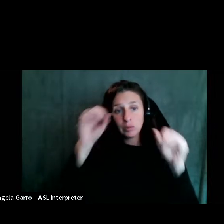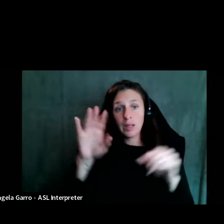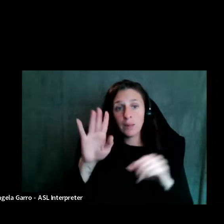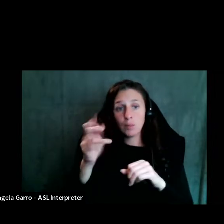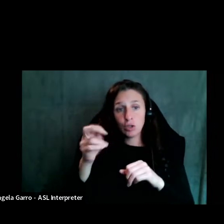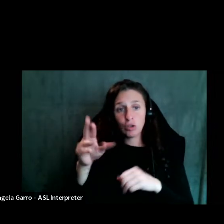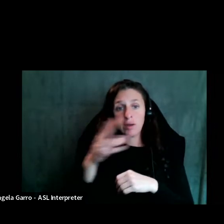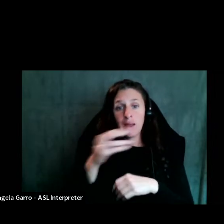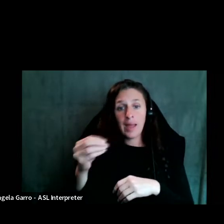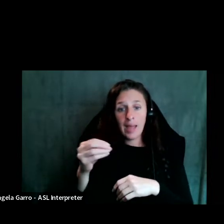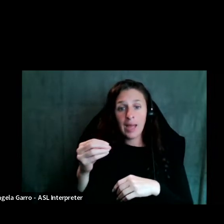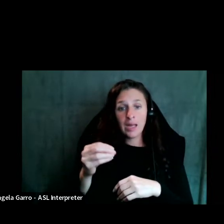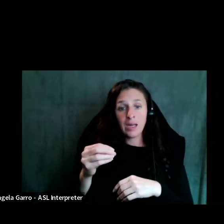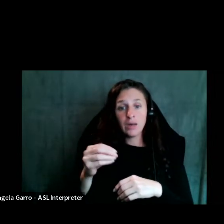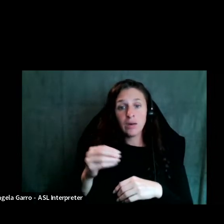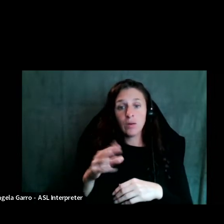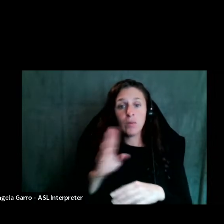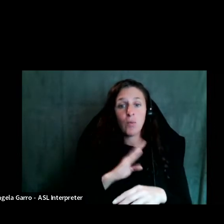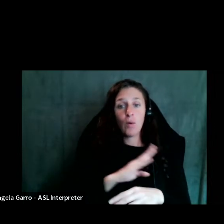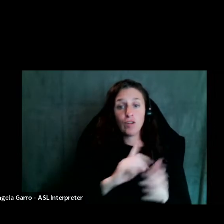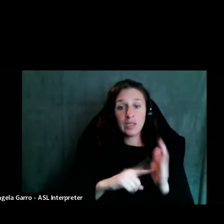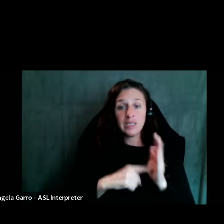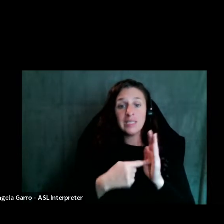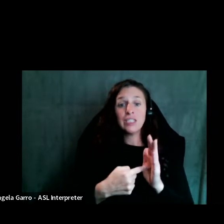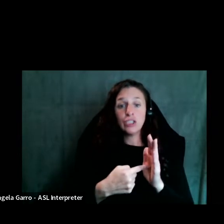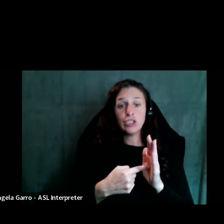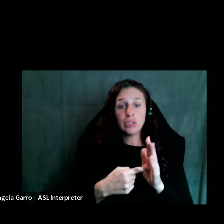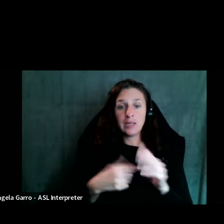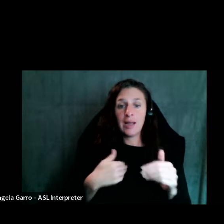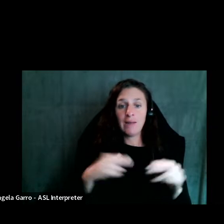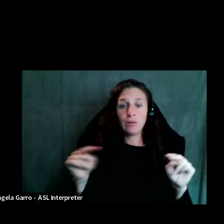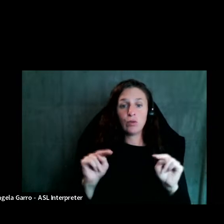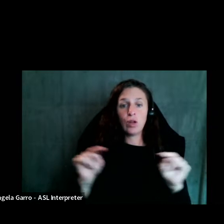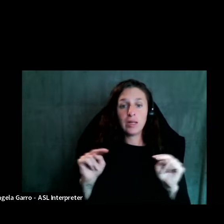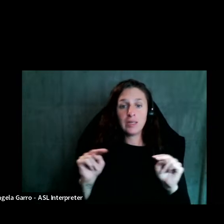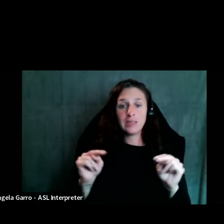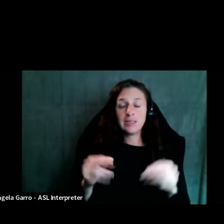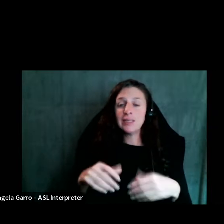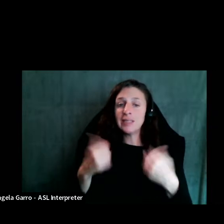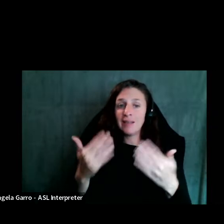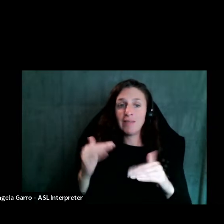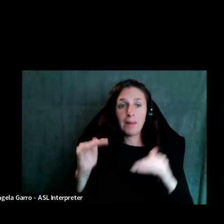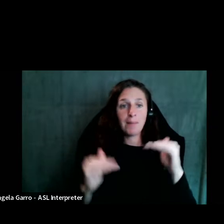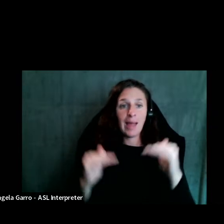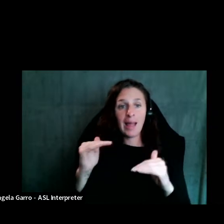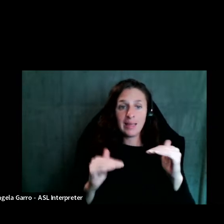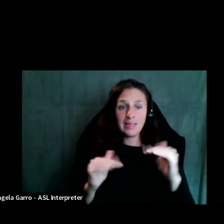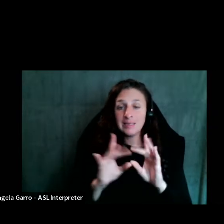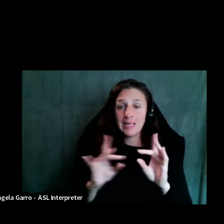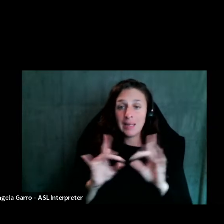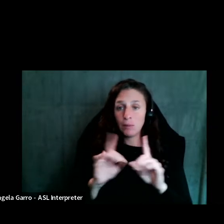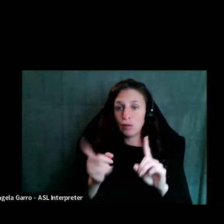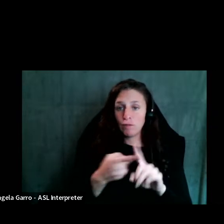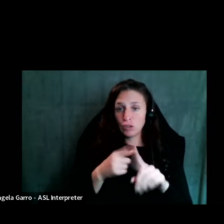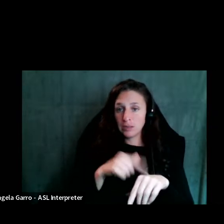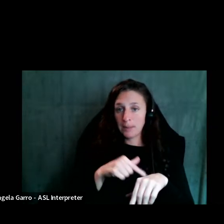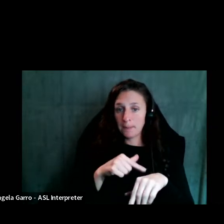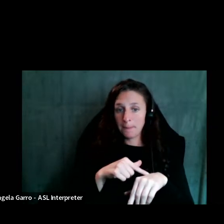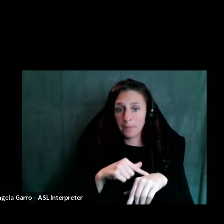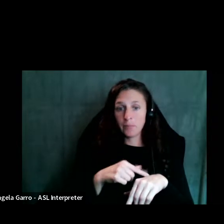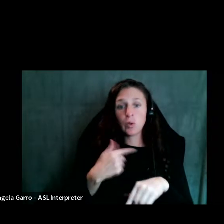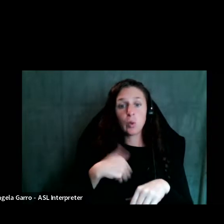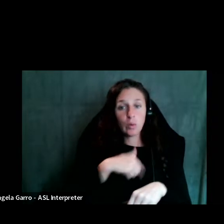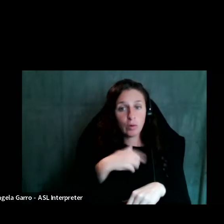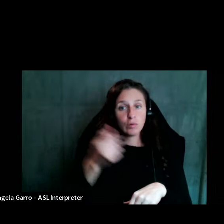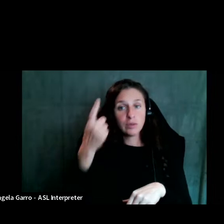board for initially maintaining neutrality and issuing a balanced statement the first time around. We